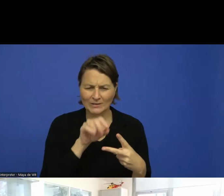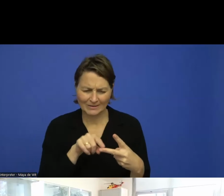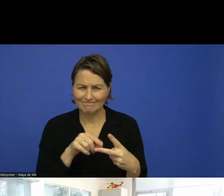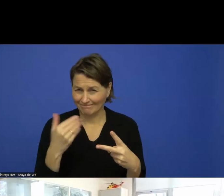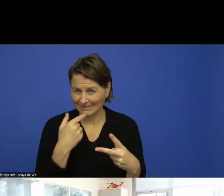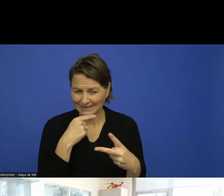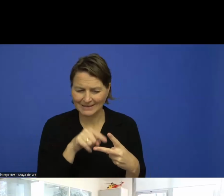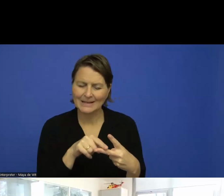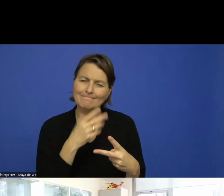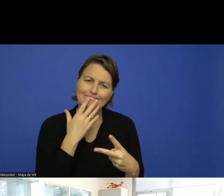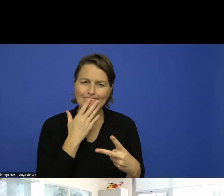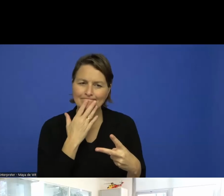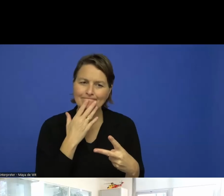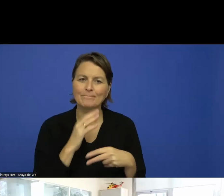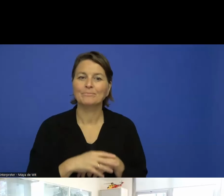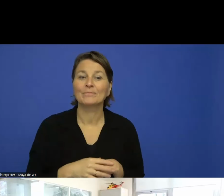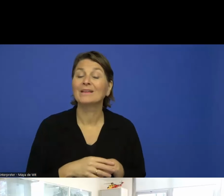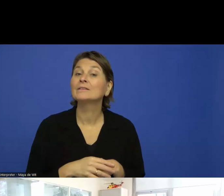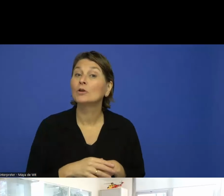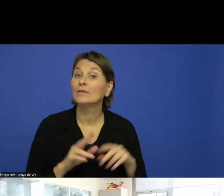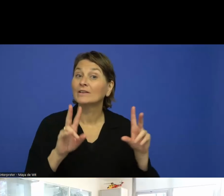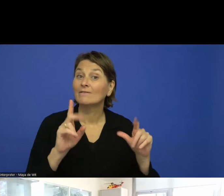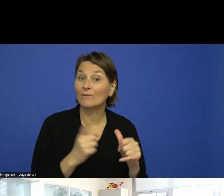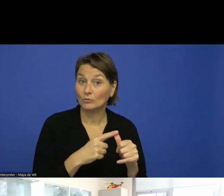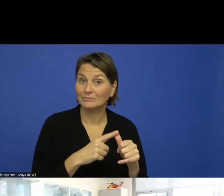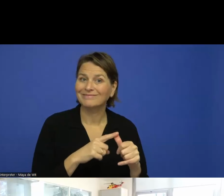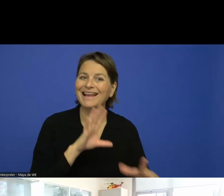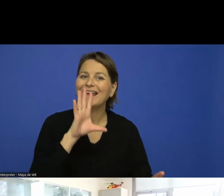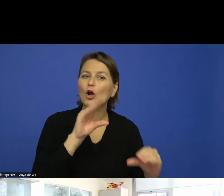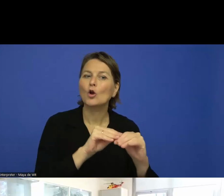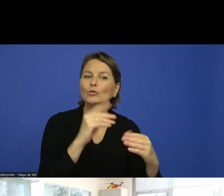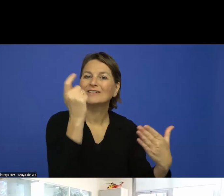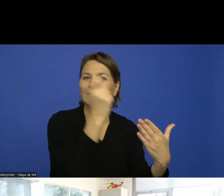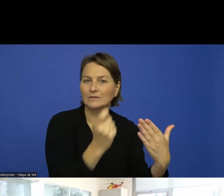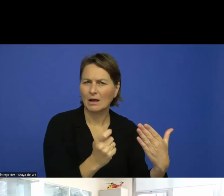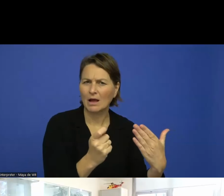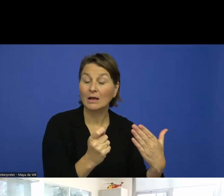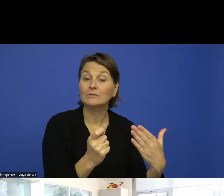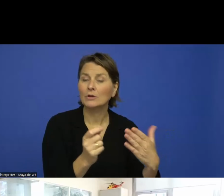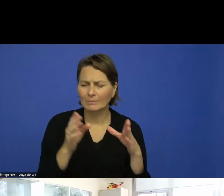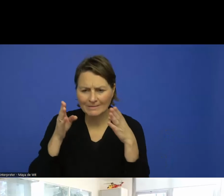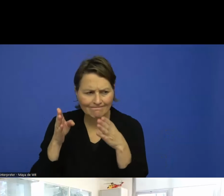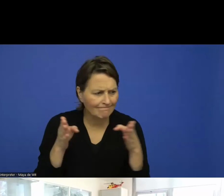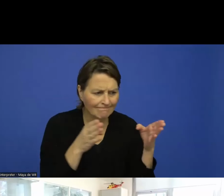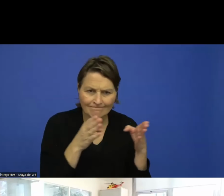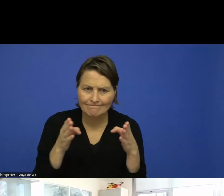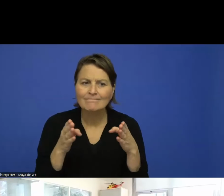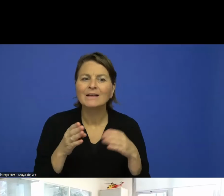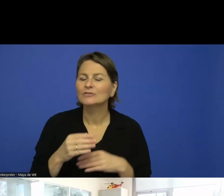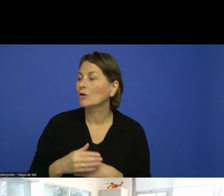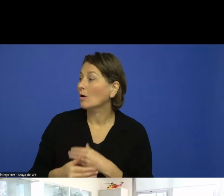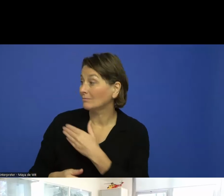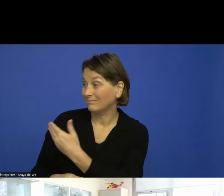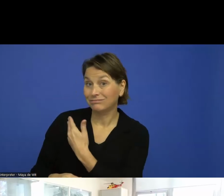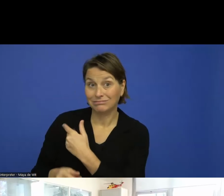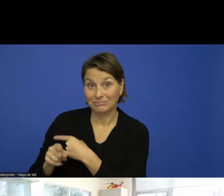it was mentioned I did work on inclusive design, so a lot of my focus was on the question on the left-hand side initially, how